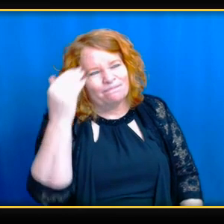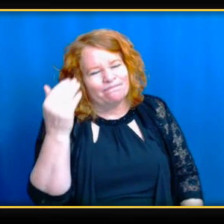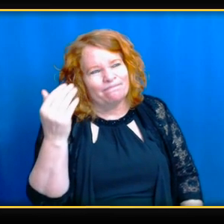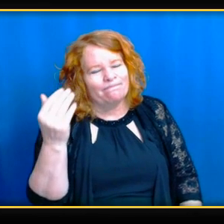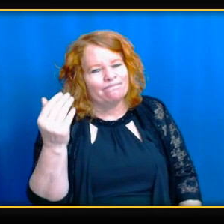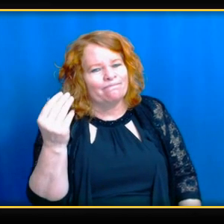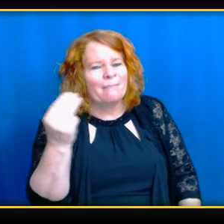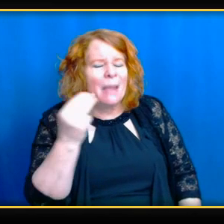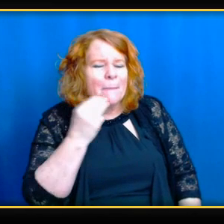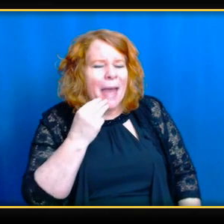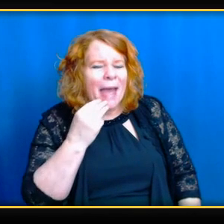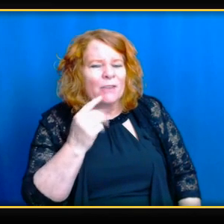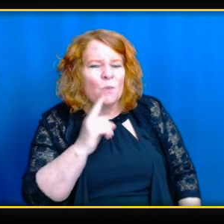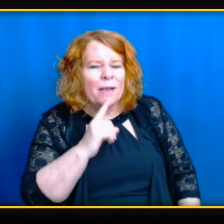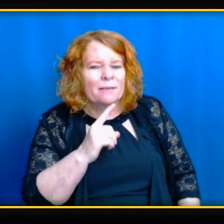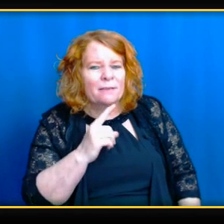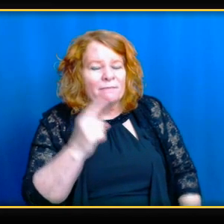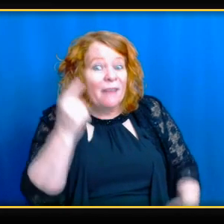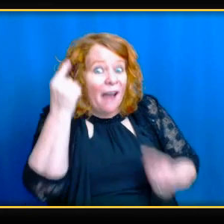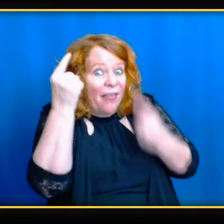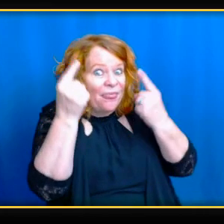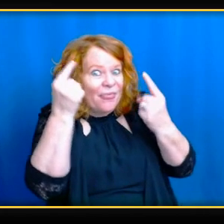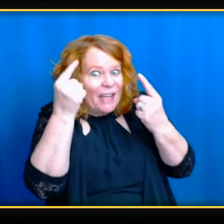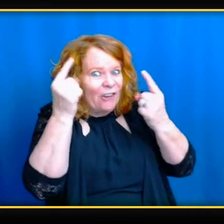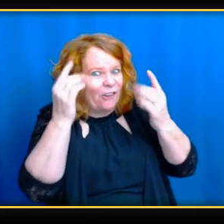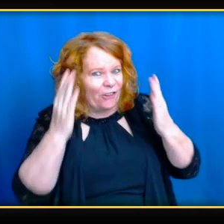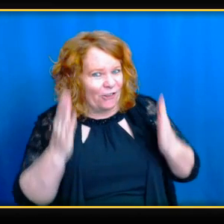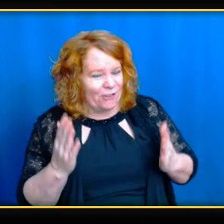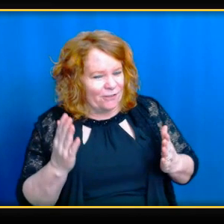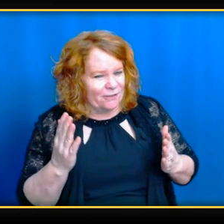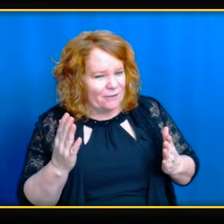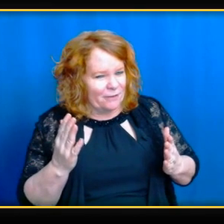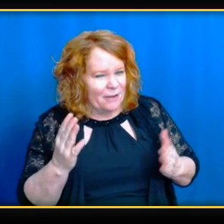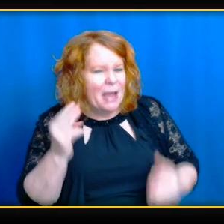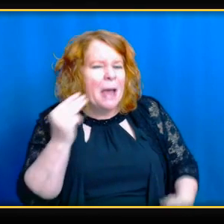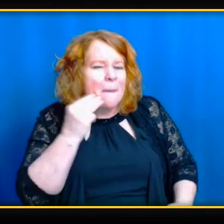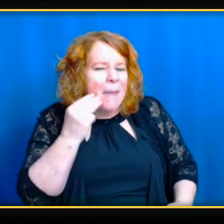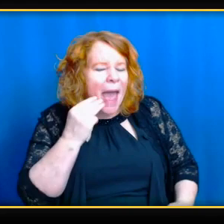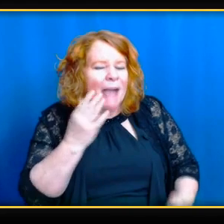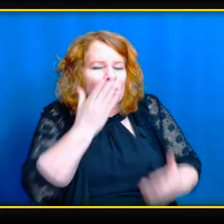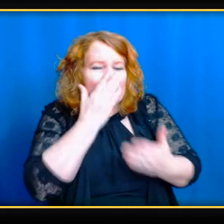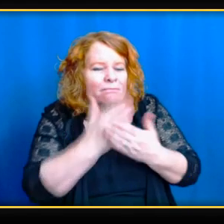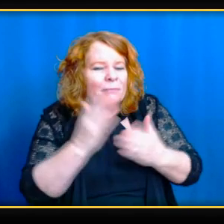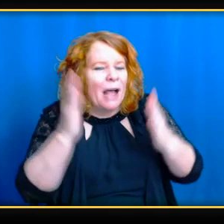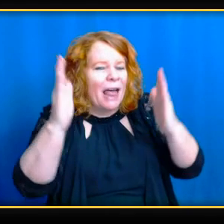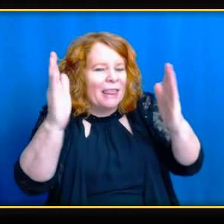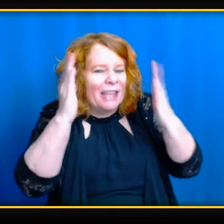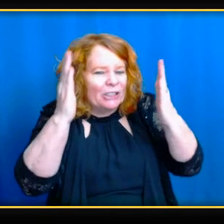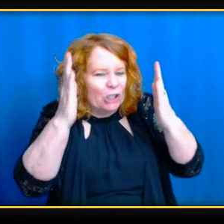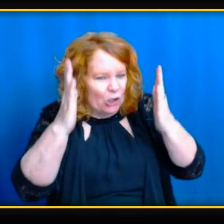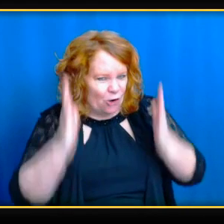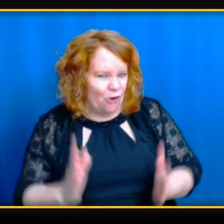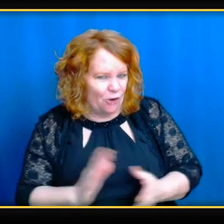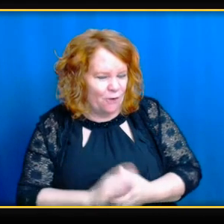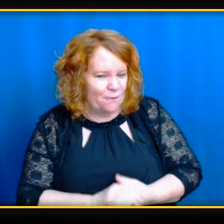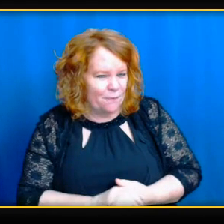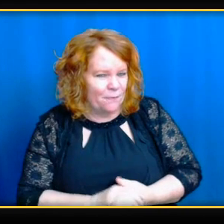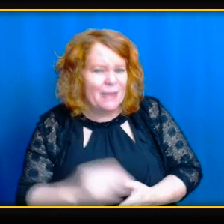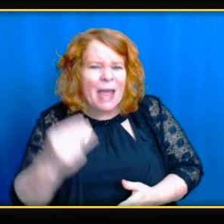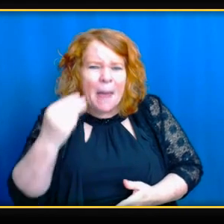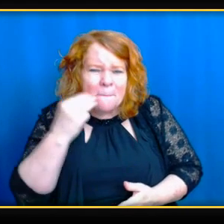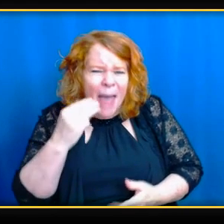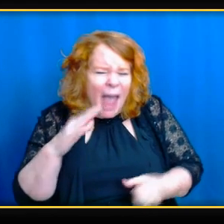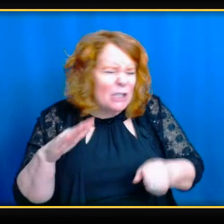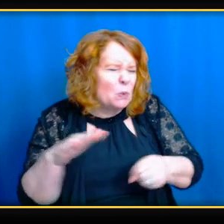thinker. Max was a listener. Max was driven in his